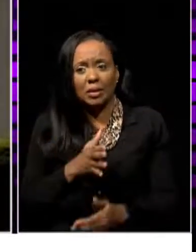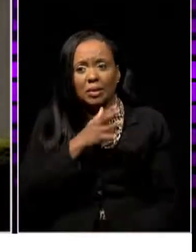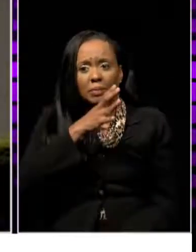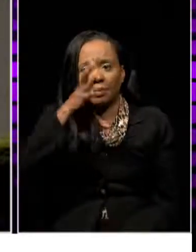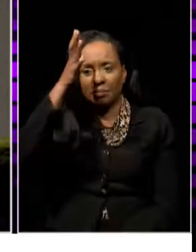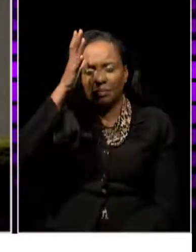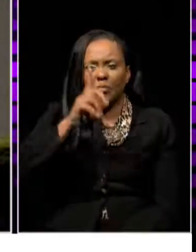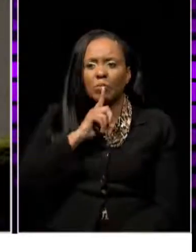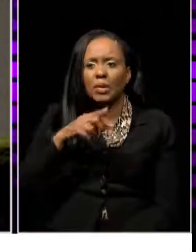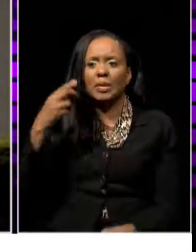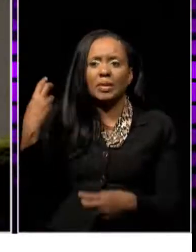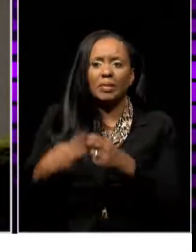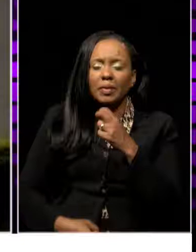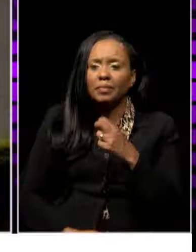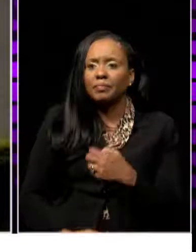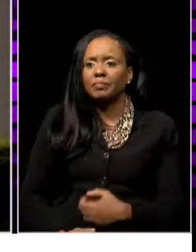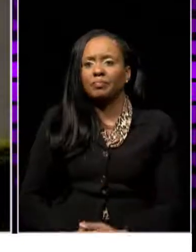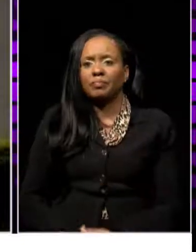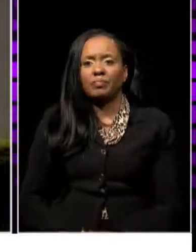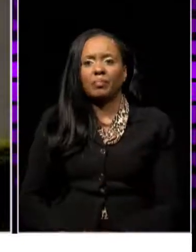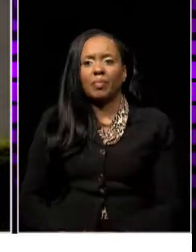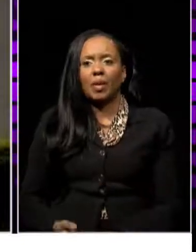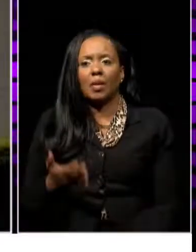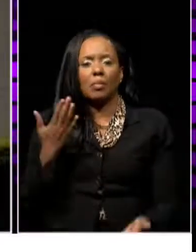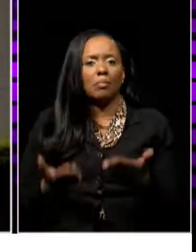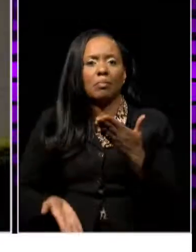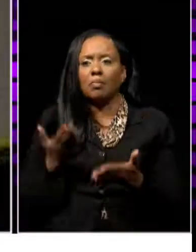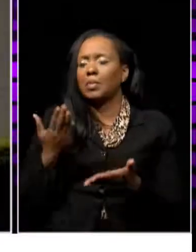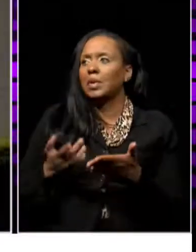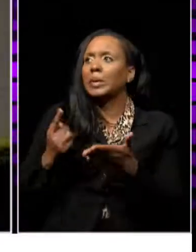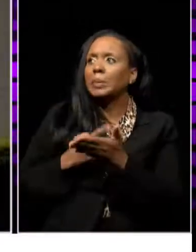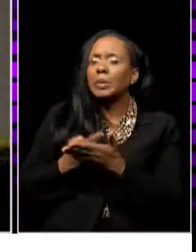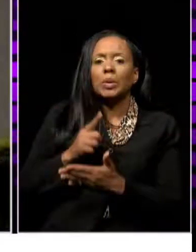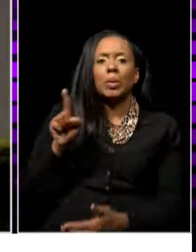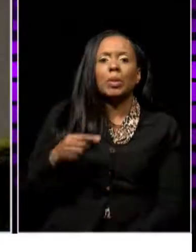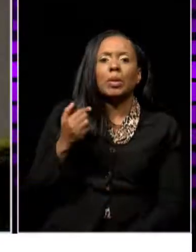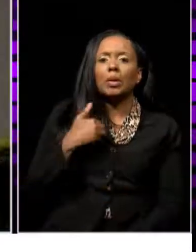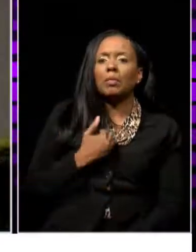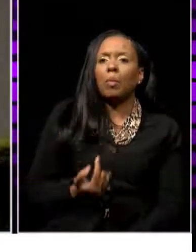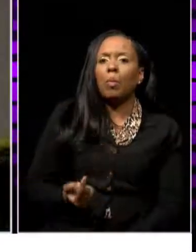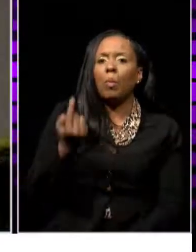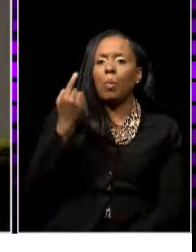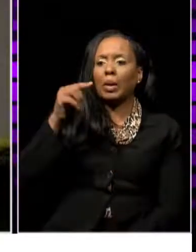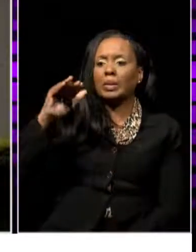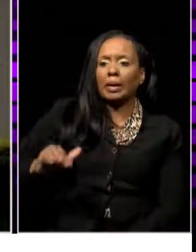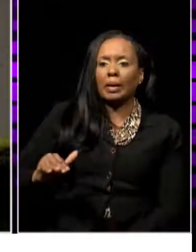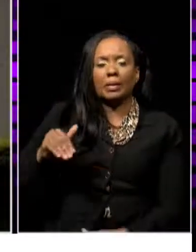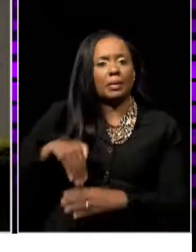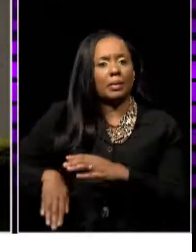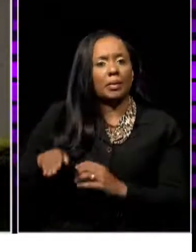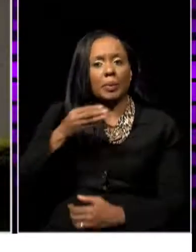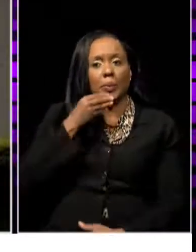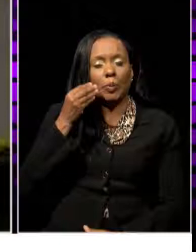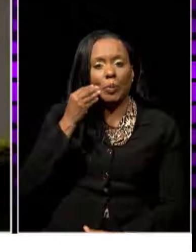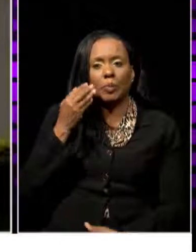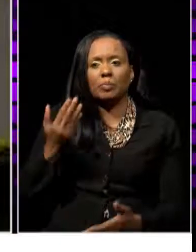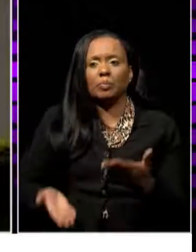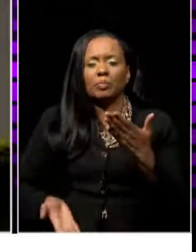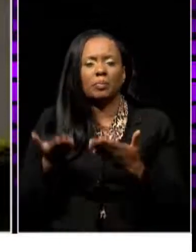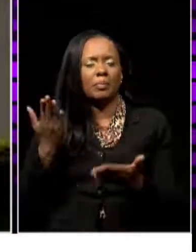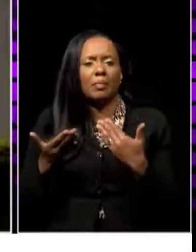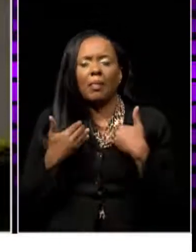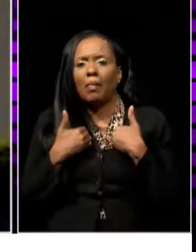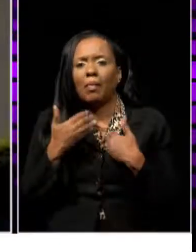for you, especially for those parents who there's only a single child in the household. But as much as you can, if you can do some